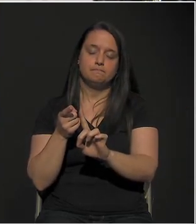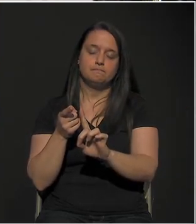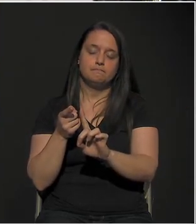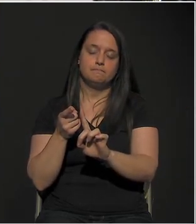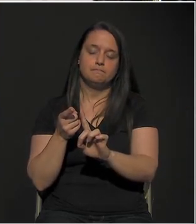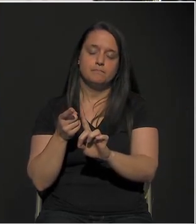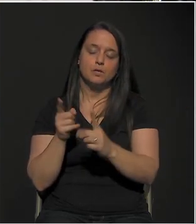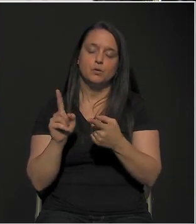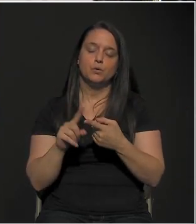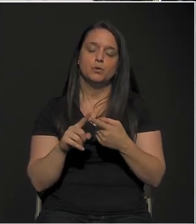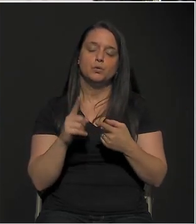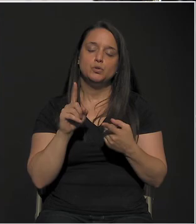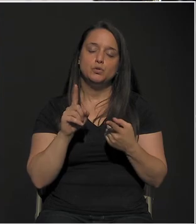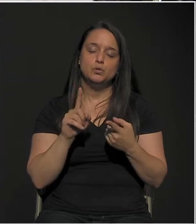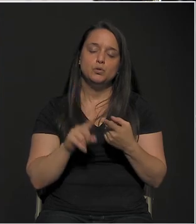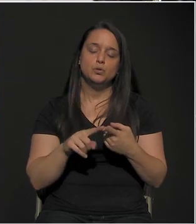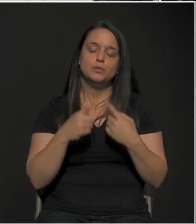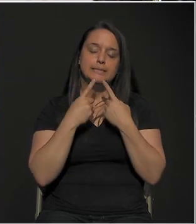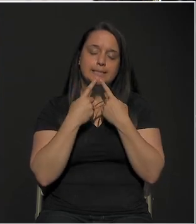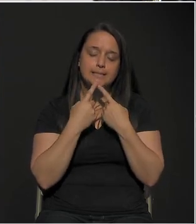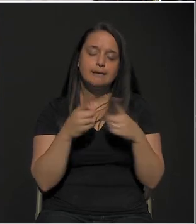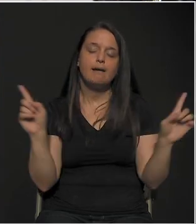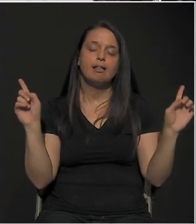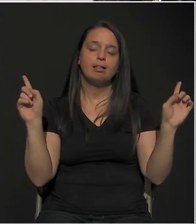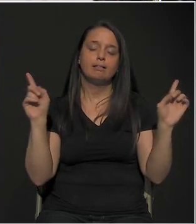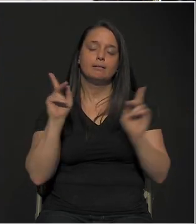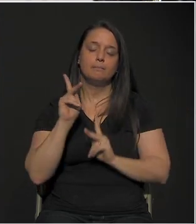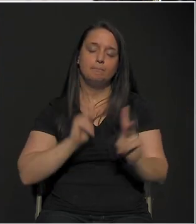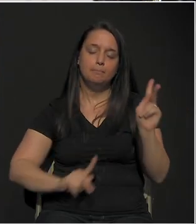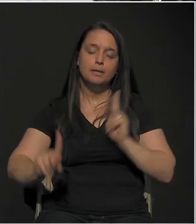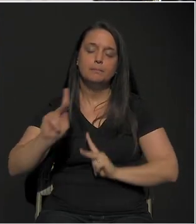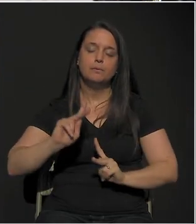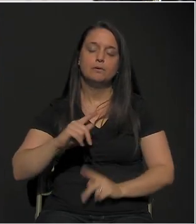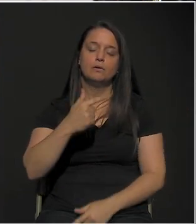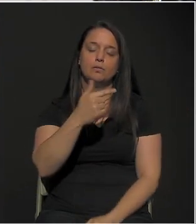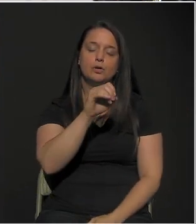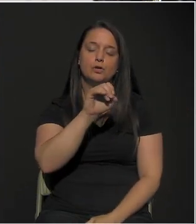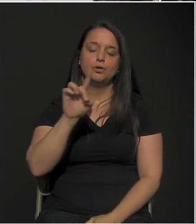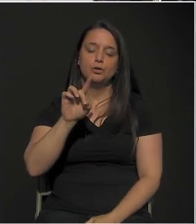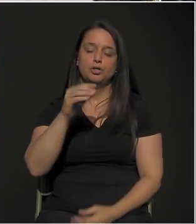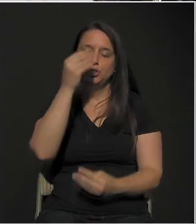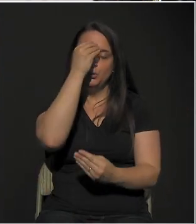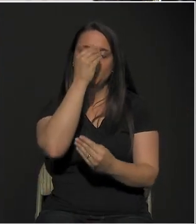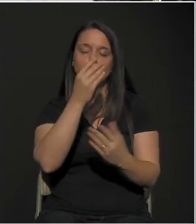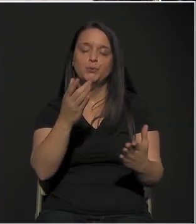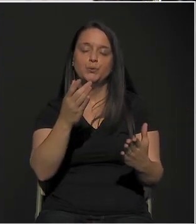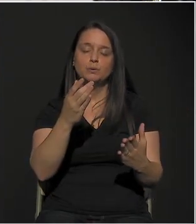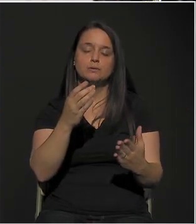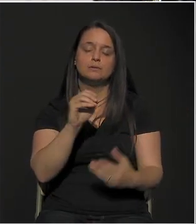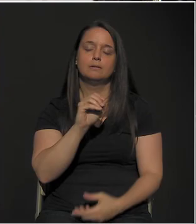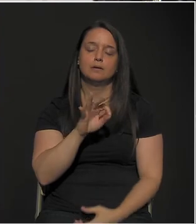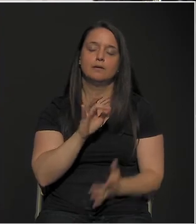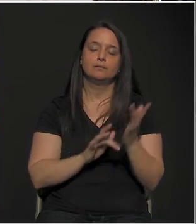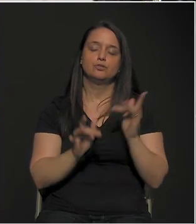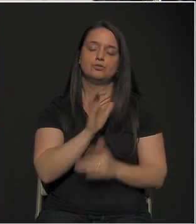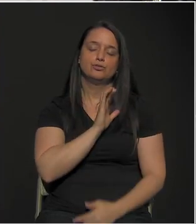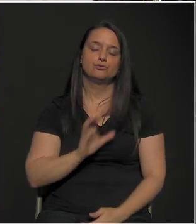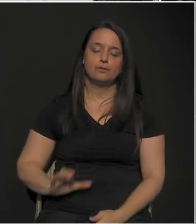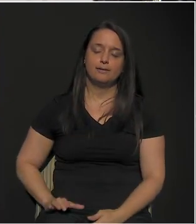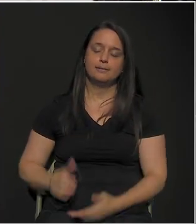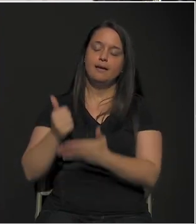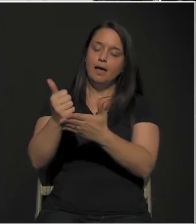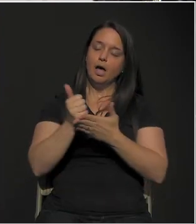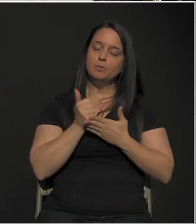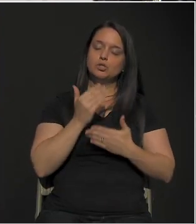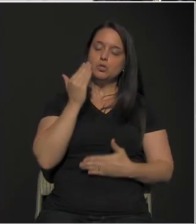to tell people the good news of Jesus Christ. Help us to know that we have